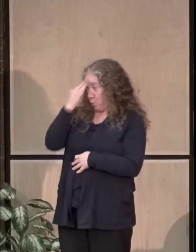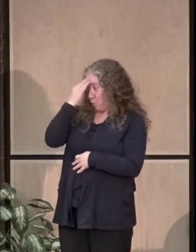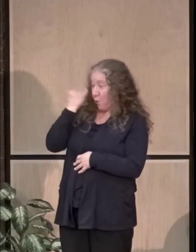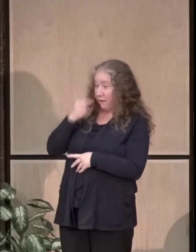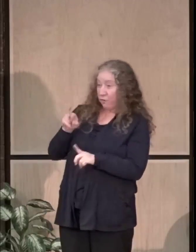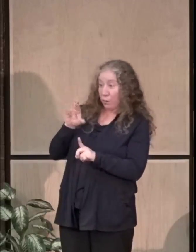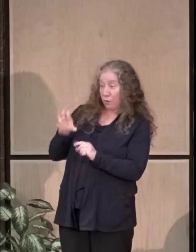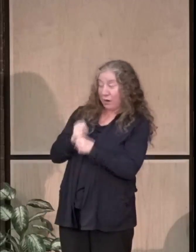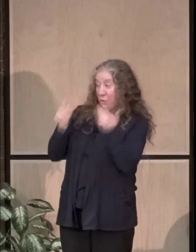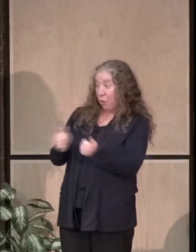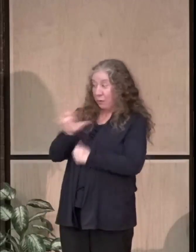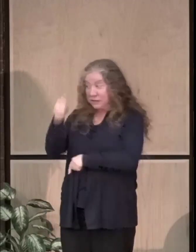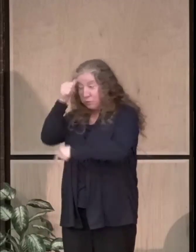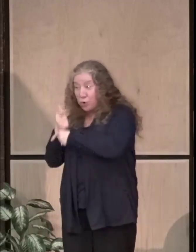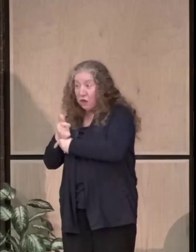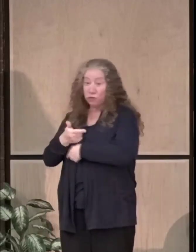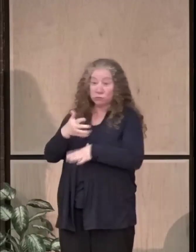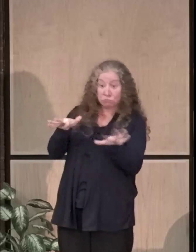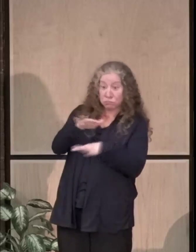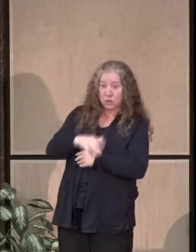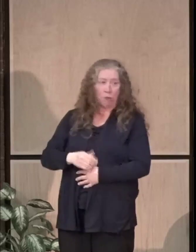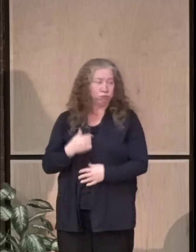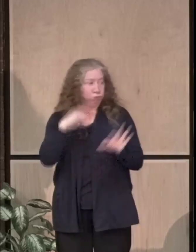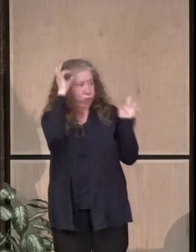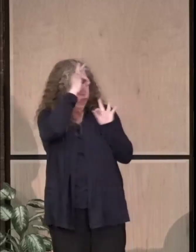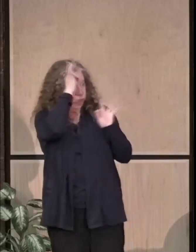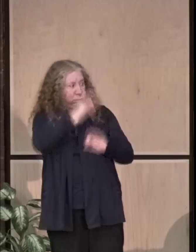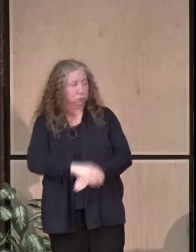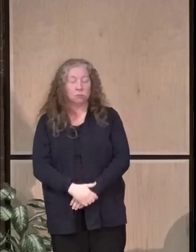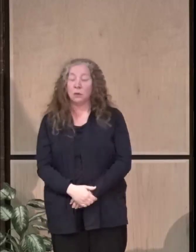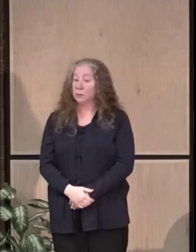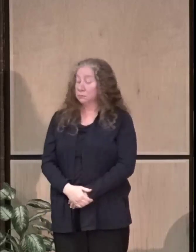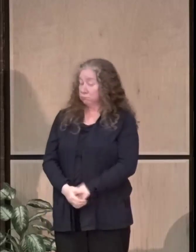siblings, his brother? No, I did not. Do you know